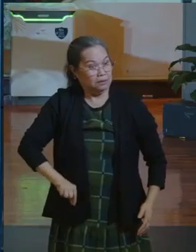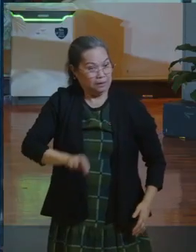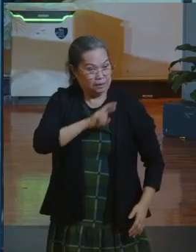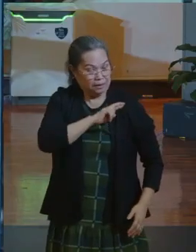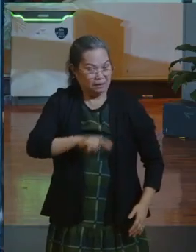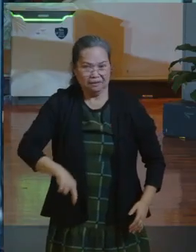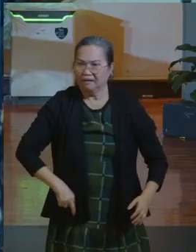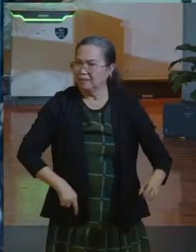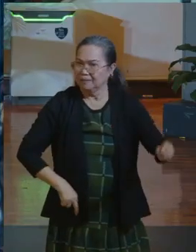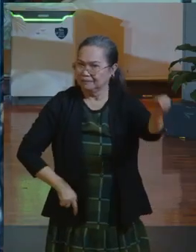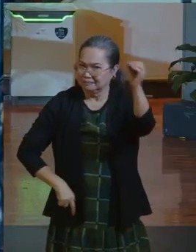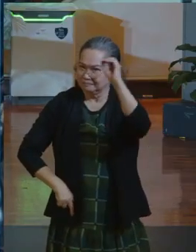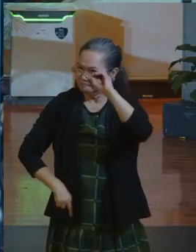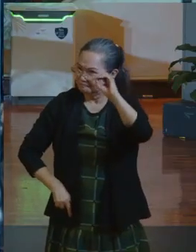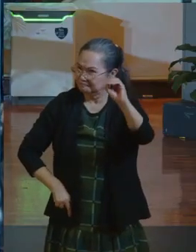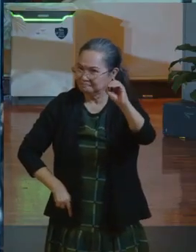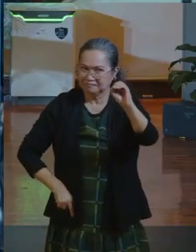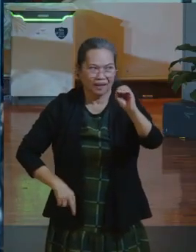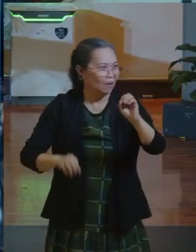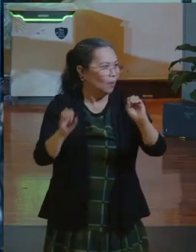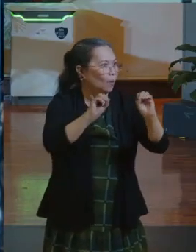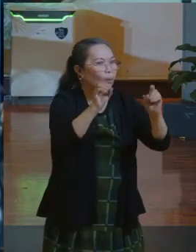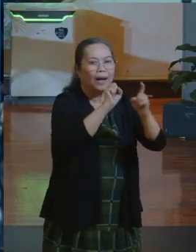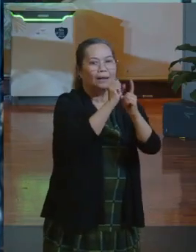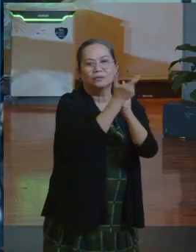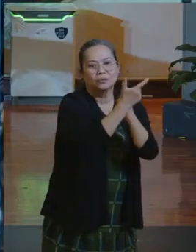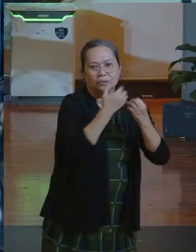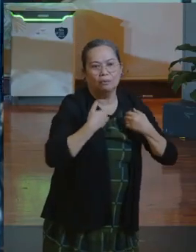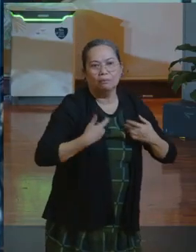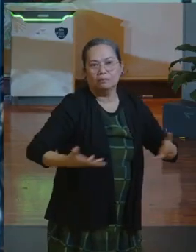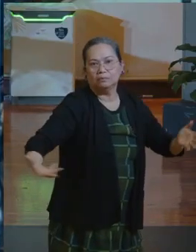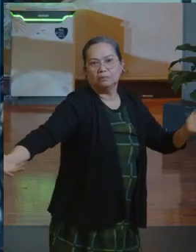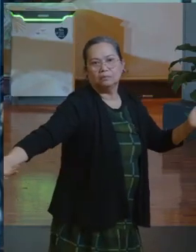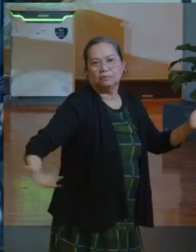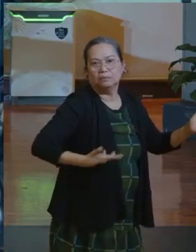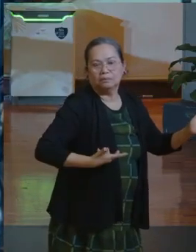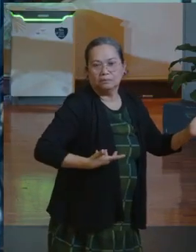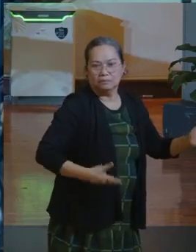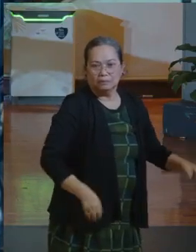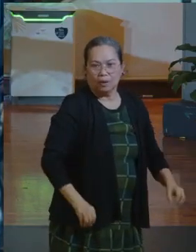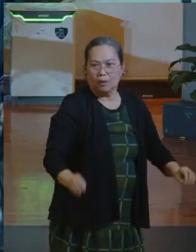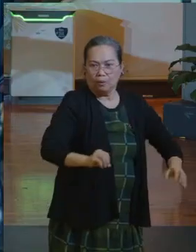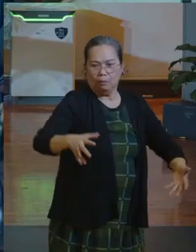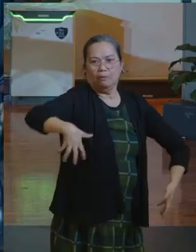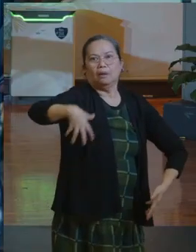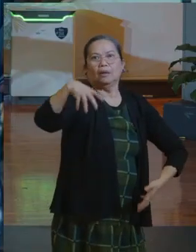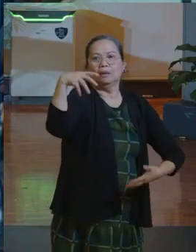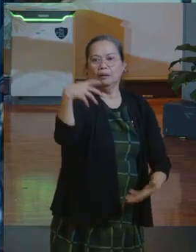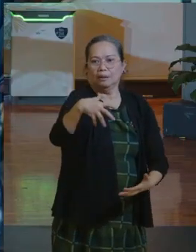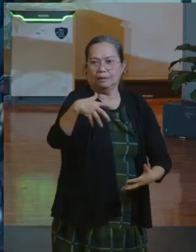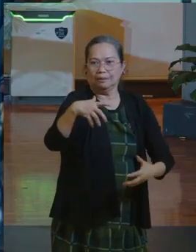In other words, wala pong social sa kanila. Wala pong nepo baby.